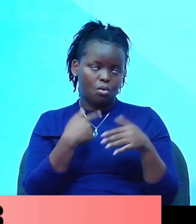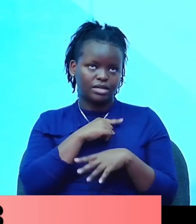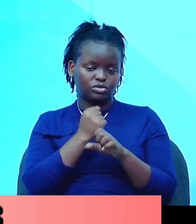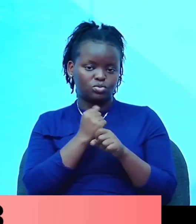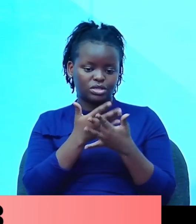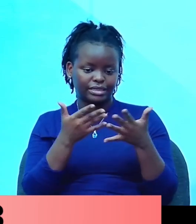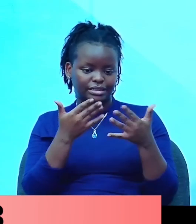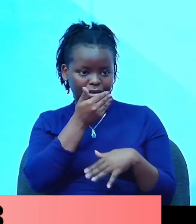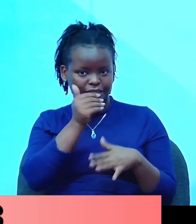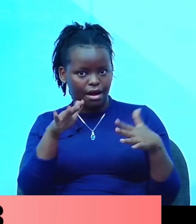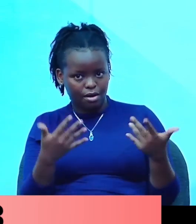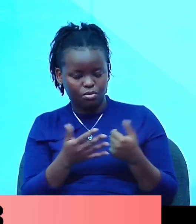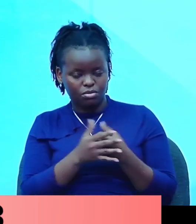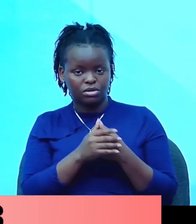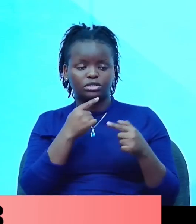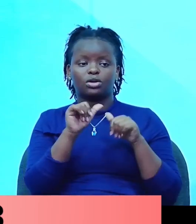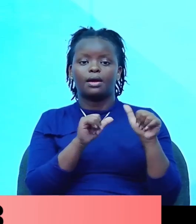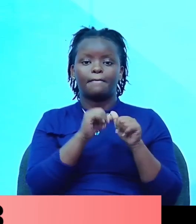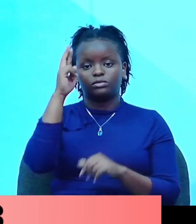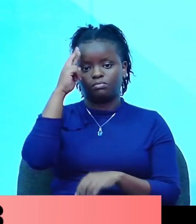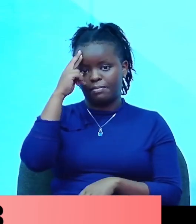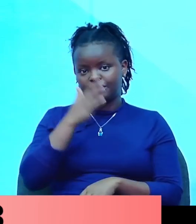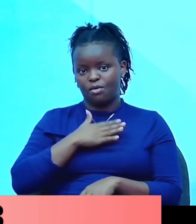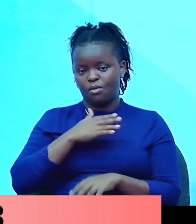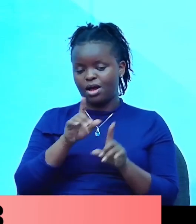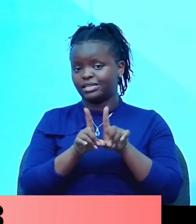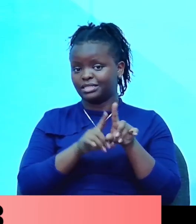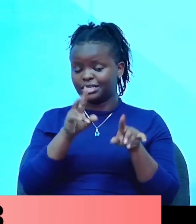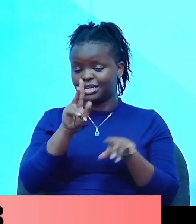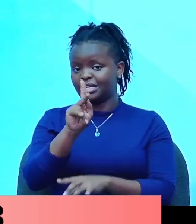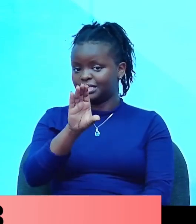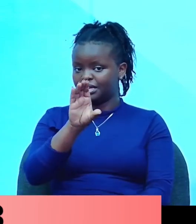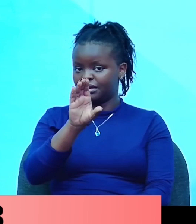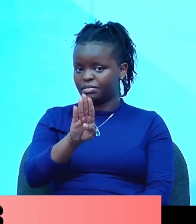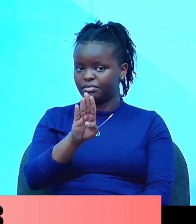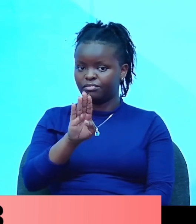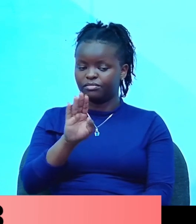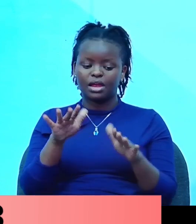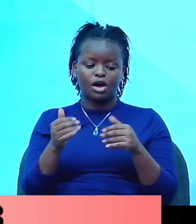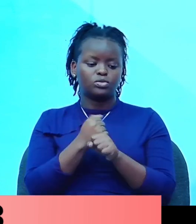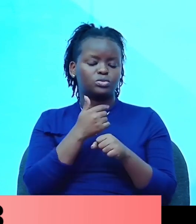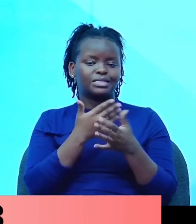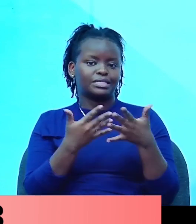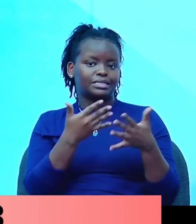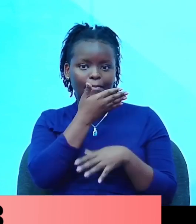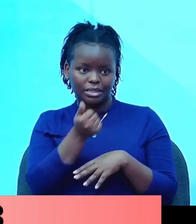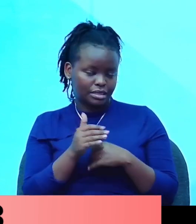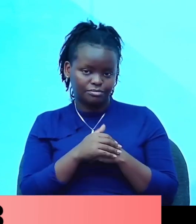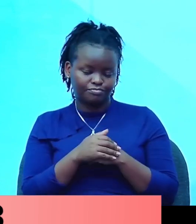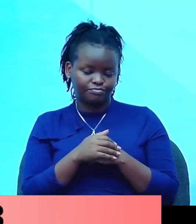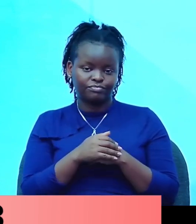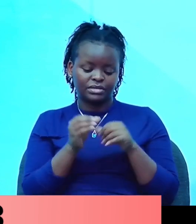You're talking about our purpose, as KCB, is how do we do things better for people. And if I